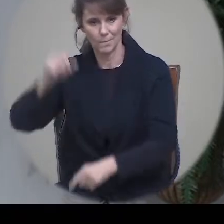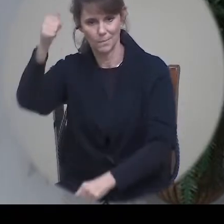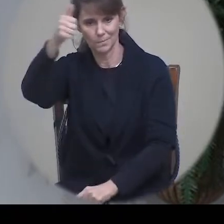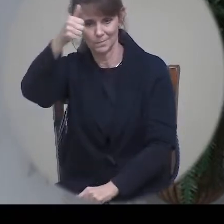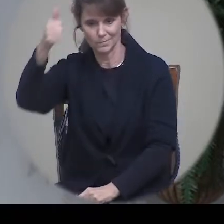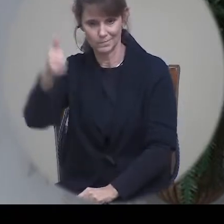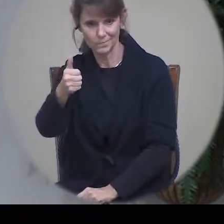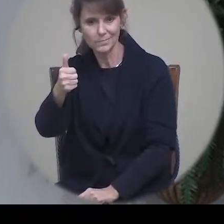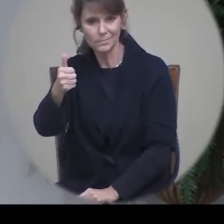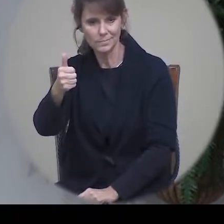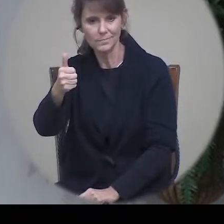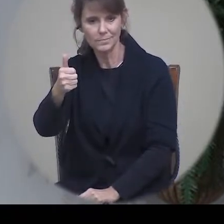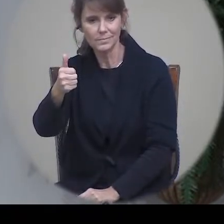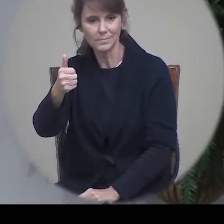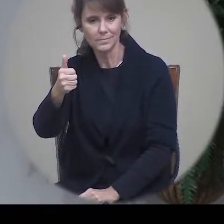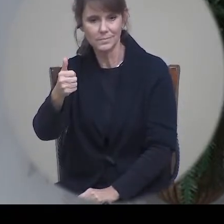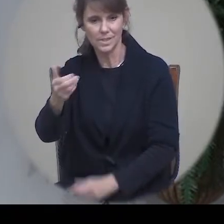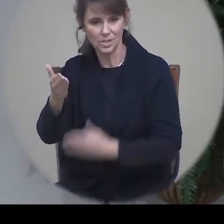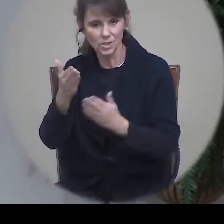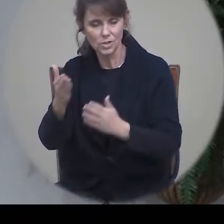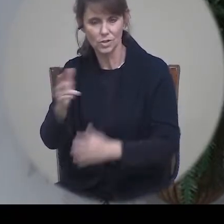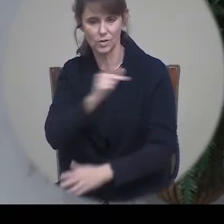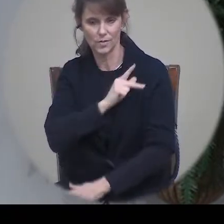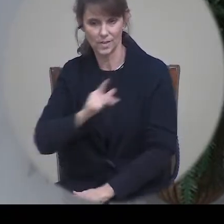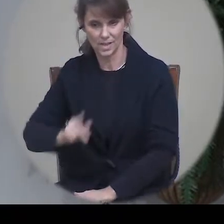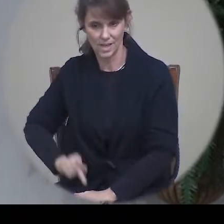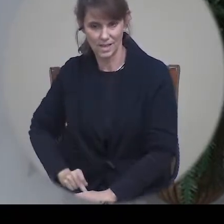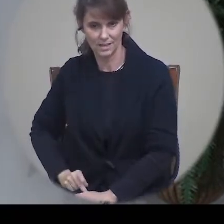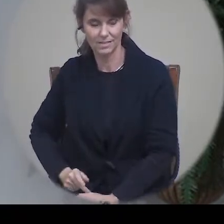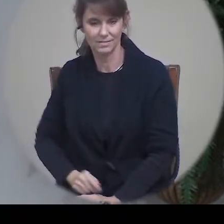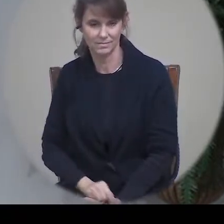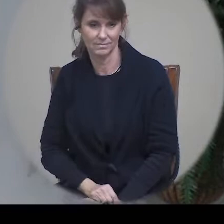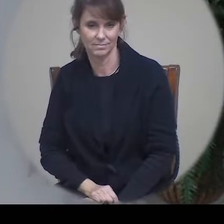that parallel as God raises those who are lowly